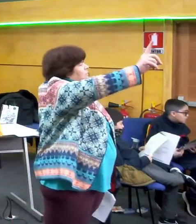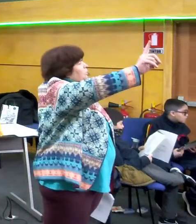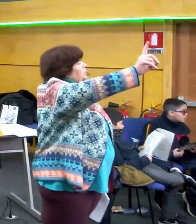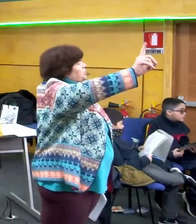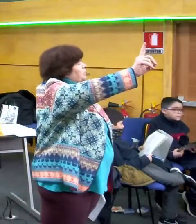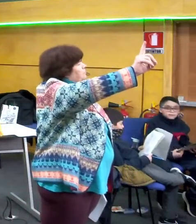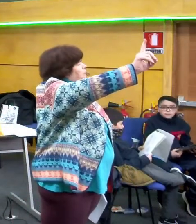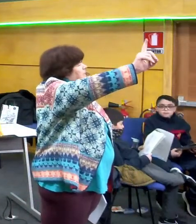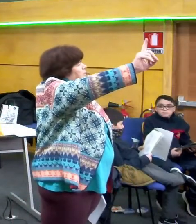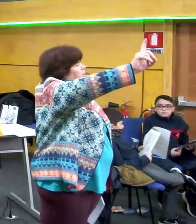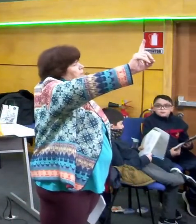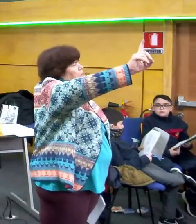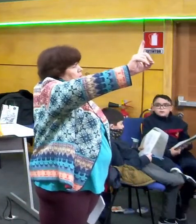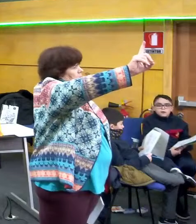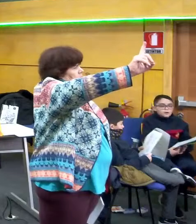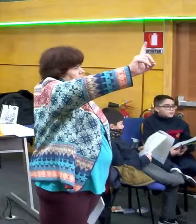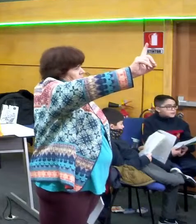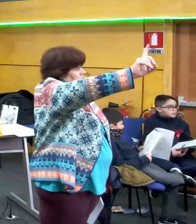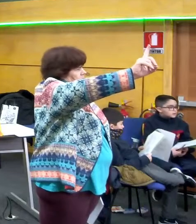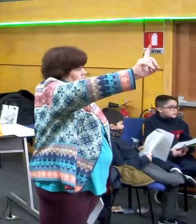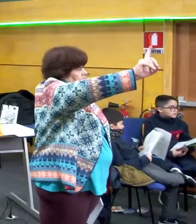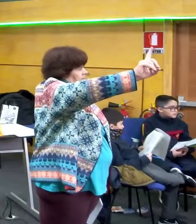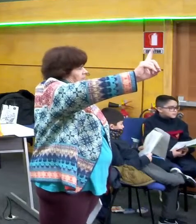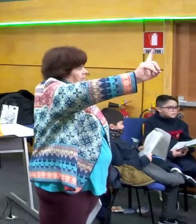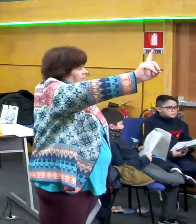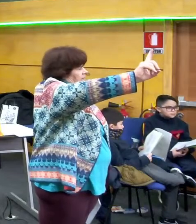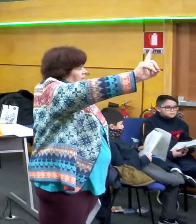Okay, everyone should have picked their poem.